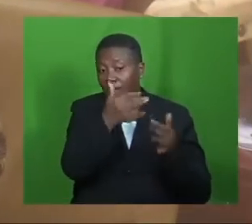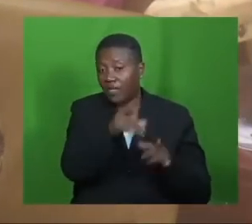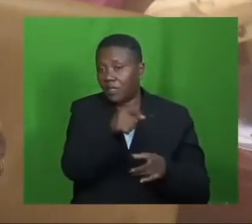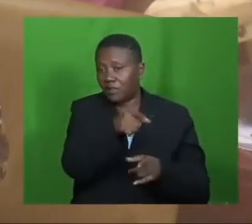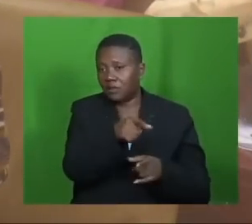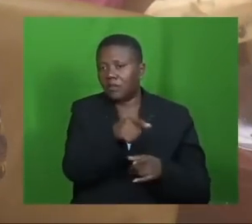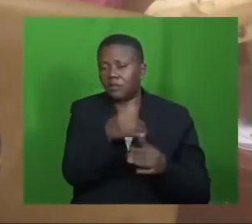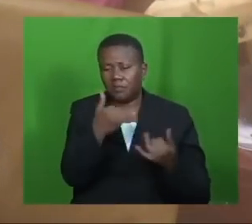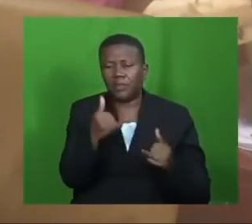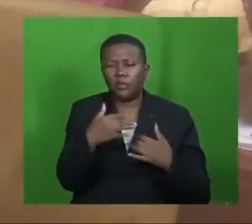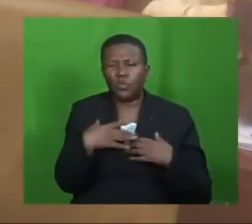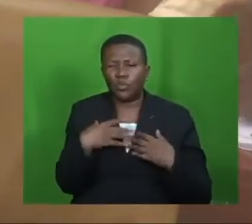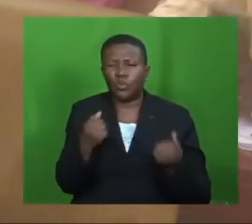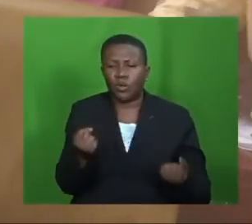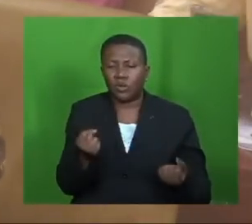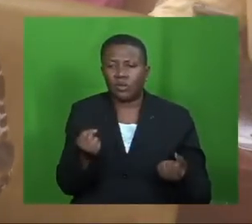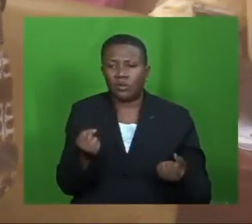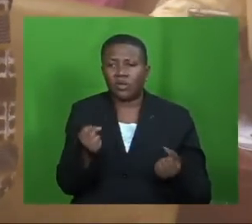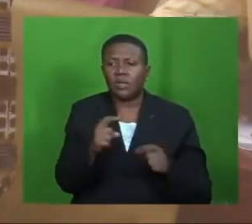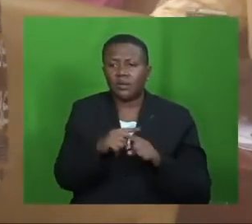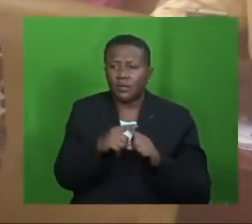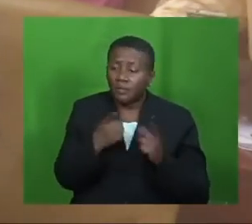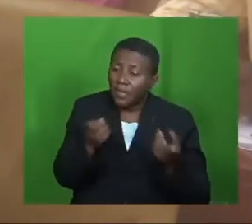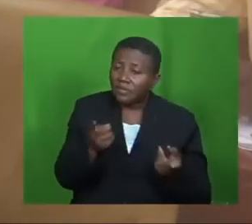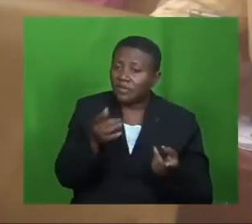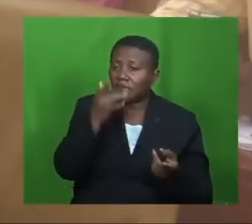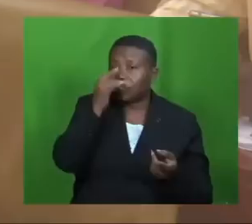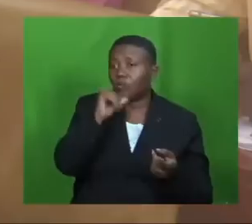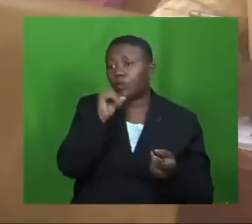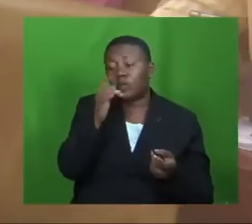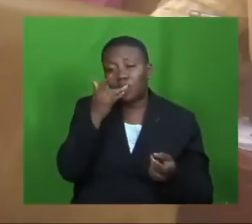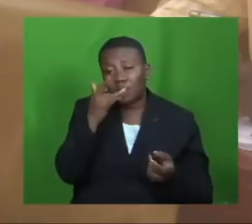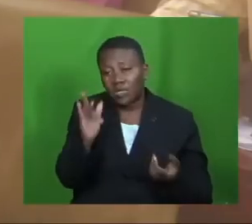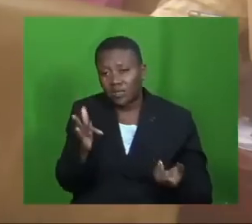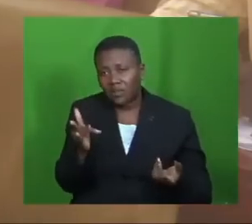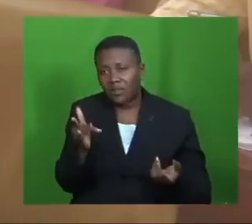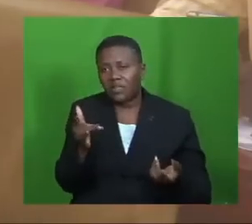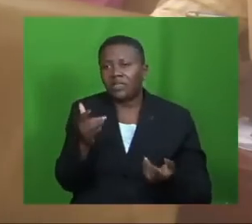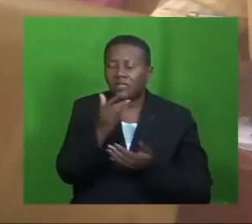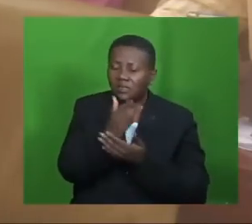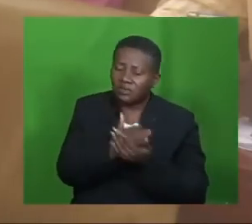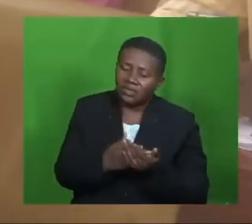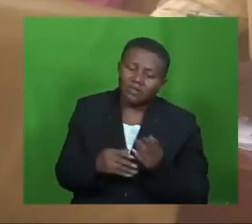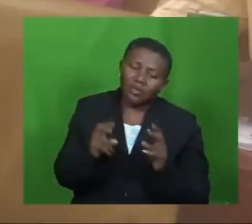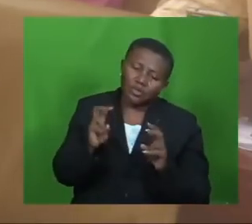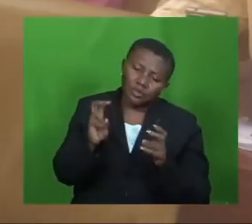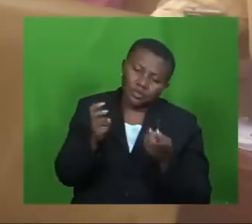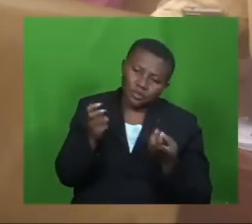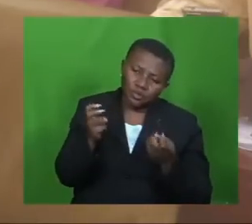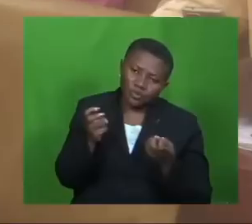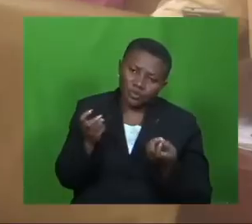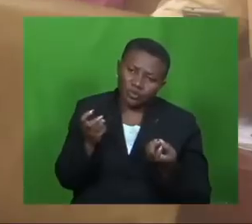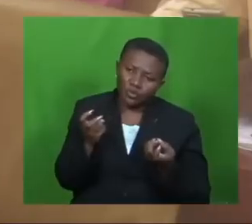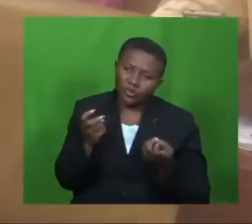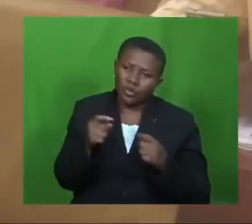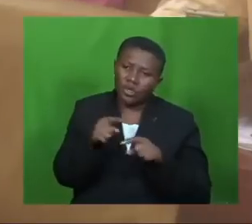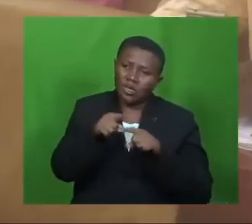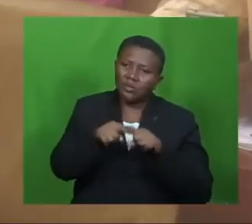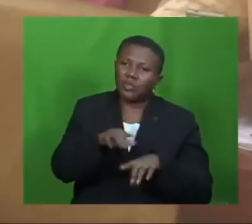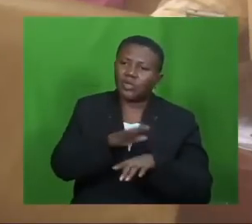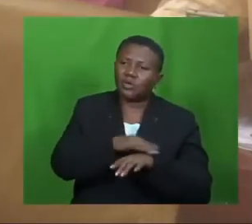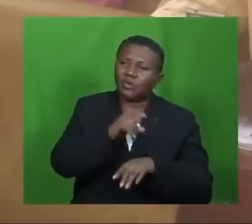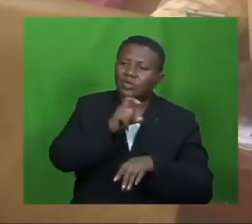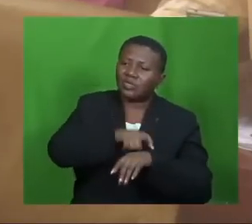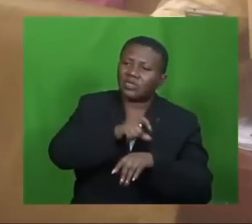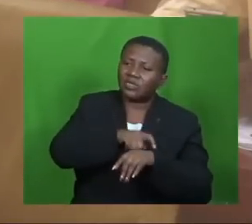Some pundits also felt that there are some, issues with regard to timely changes that ought to have been done